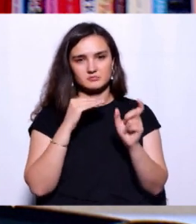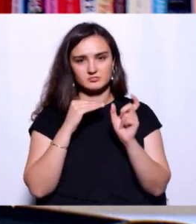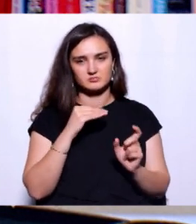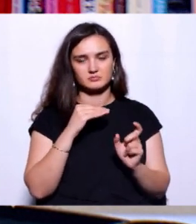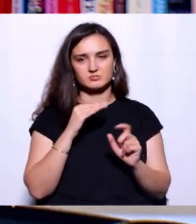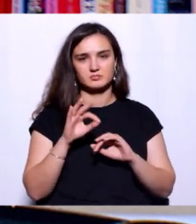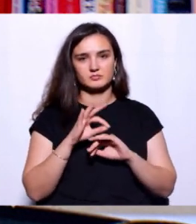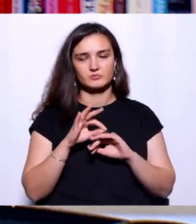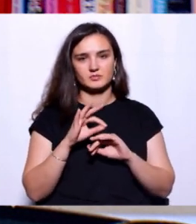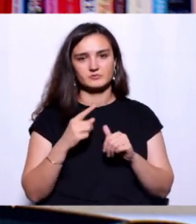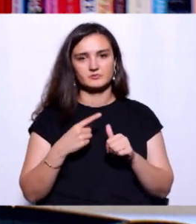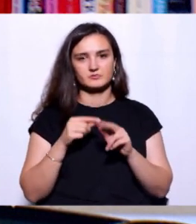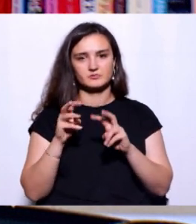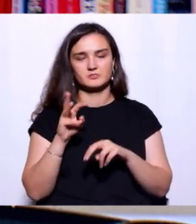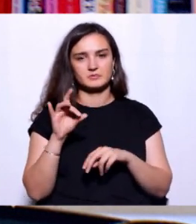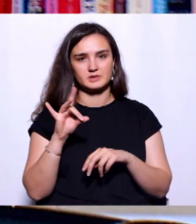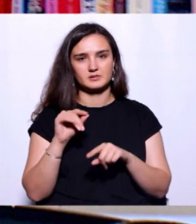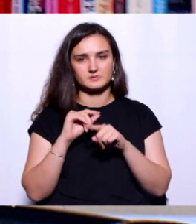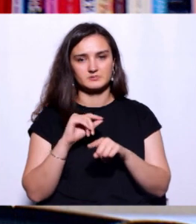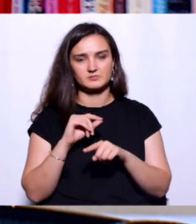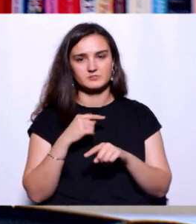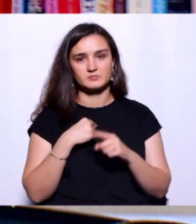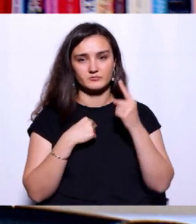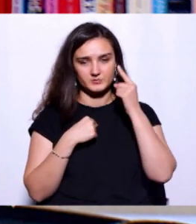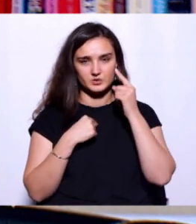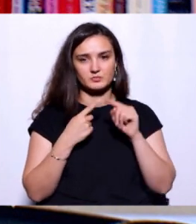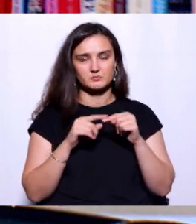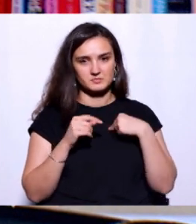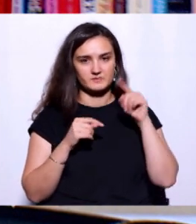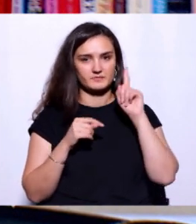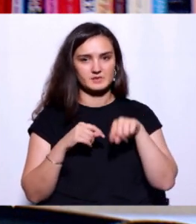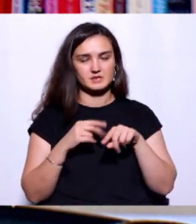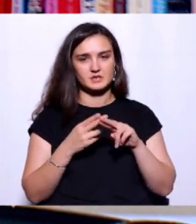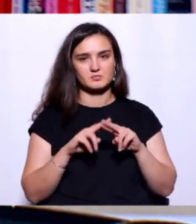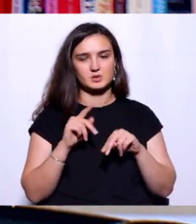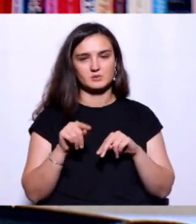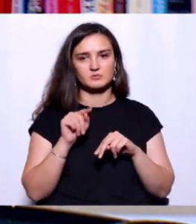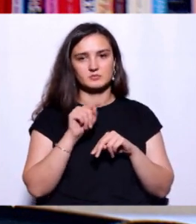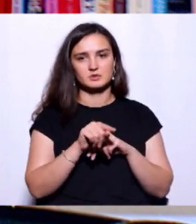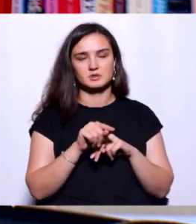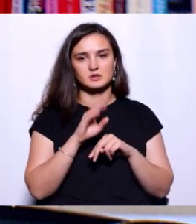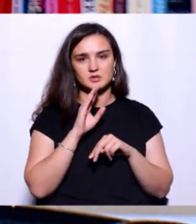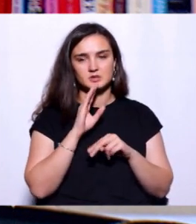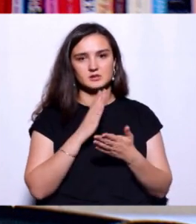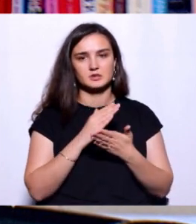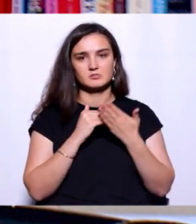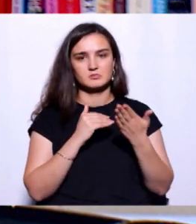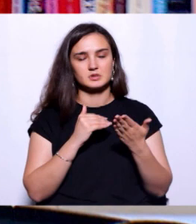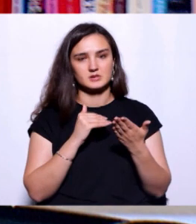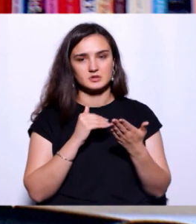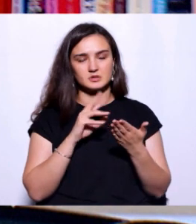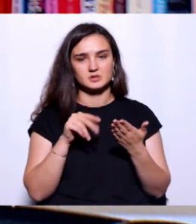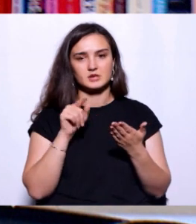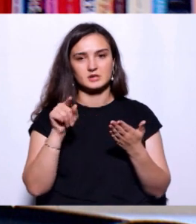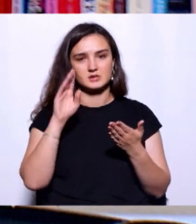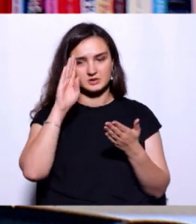a wife named Mary. I think I know. So, he is Lisa's dad,